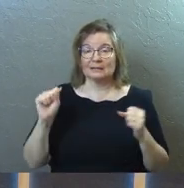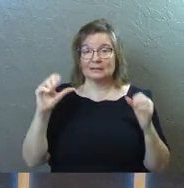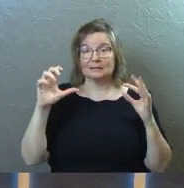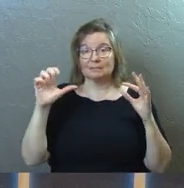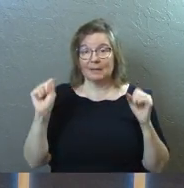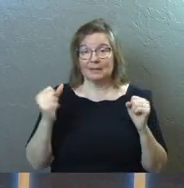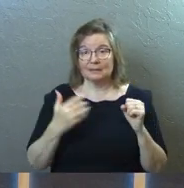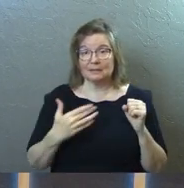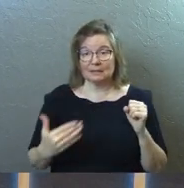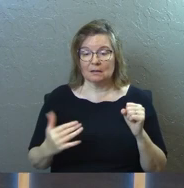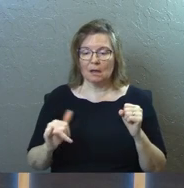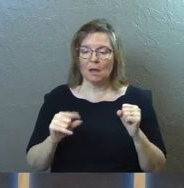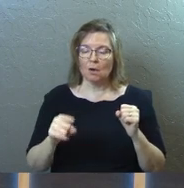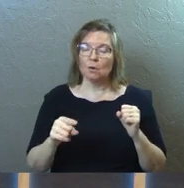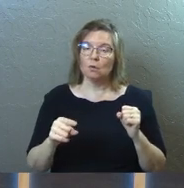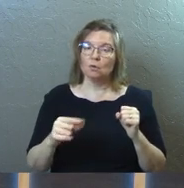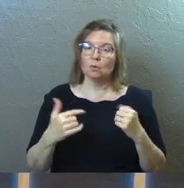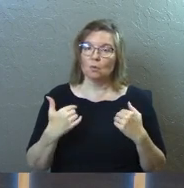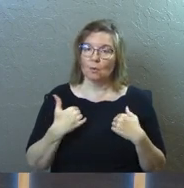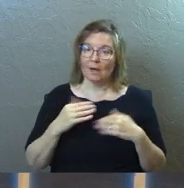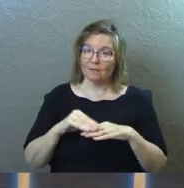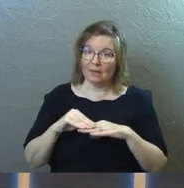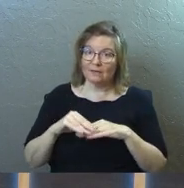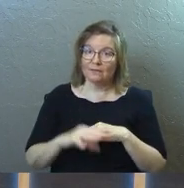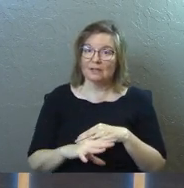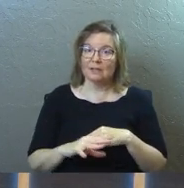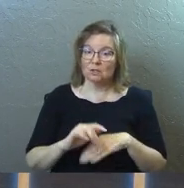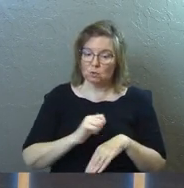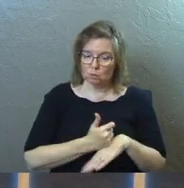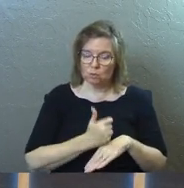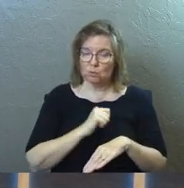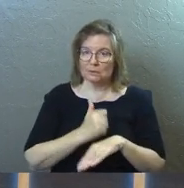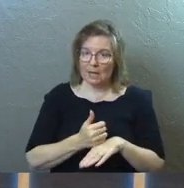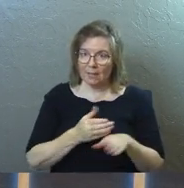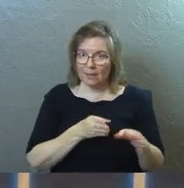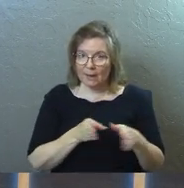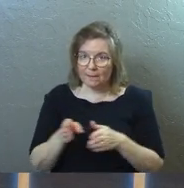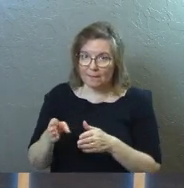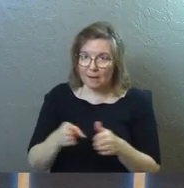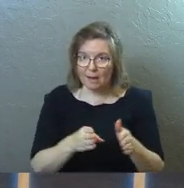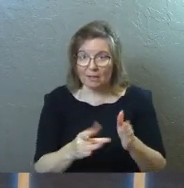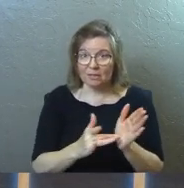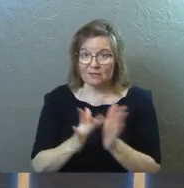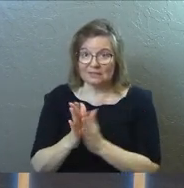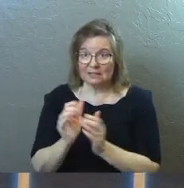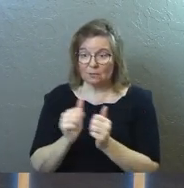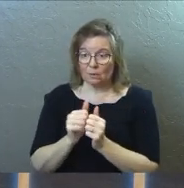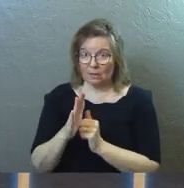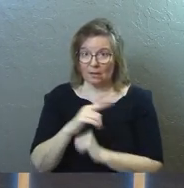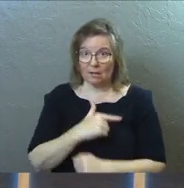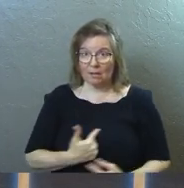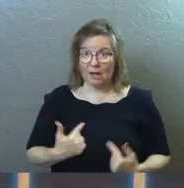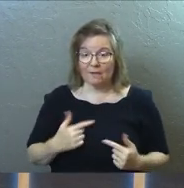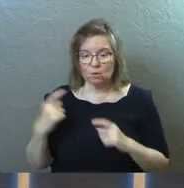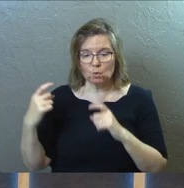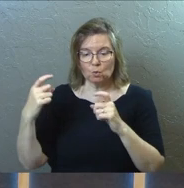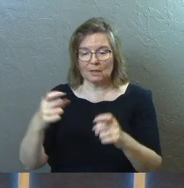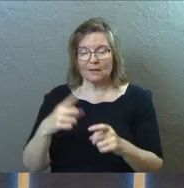amazing thing, that as you have that influence, as you set that path of Jesus in their life, you give